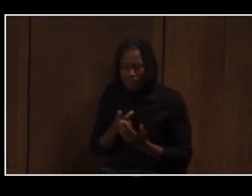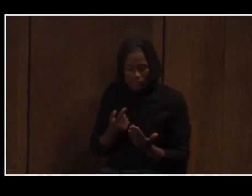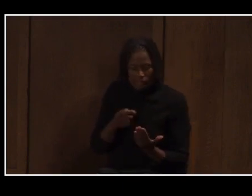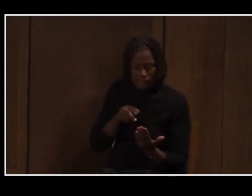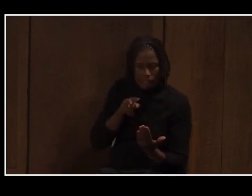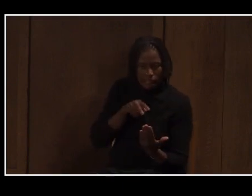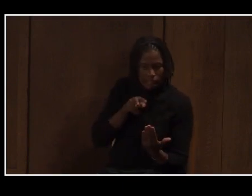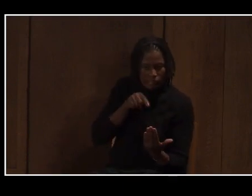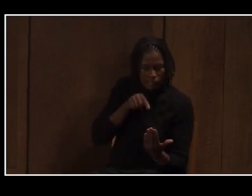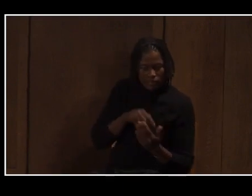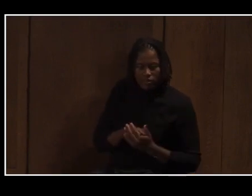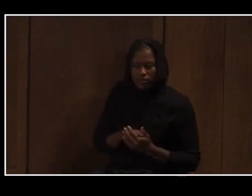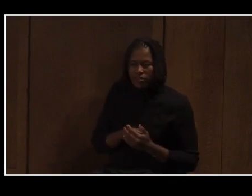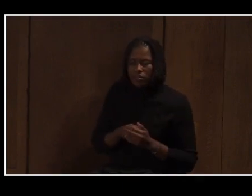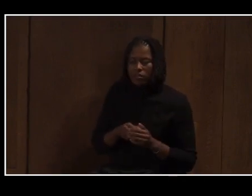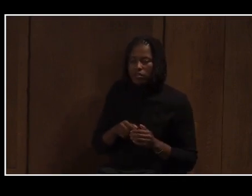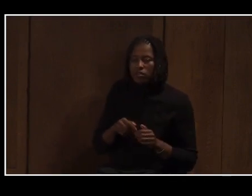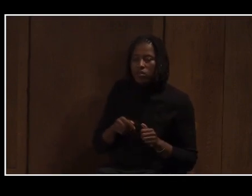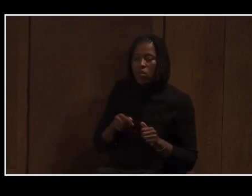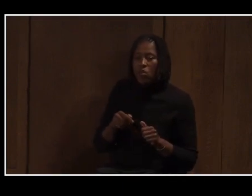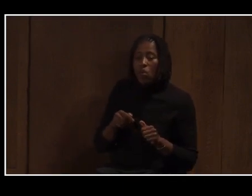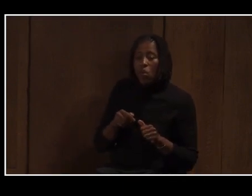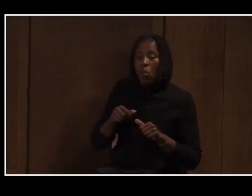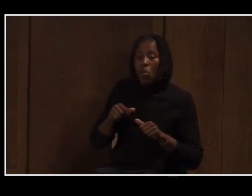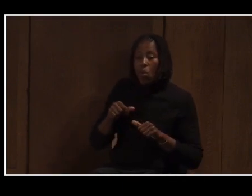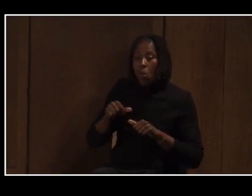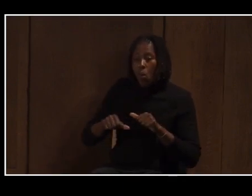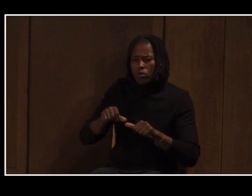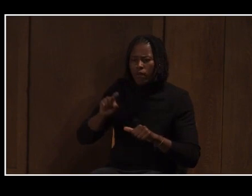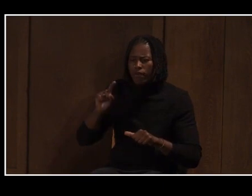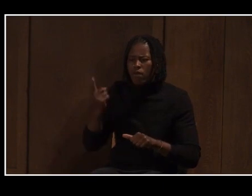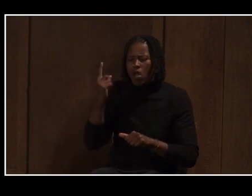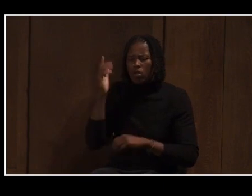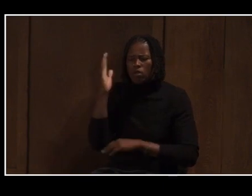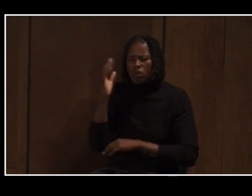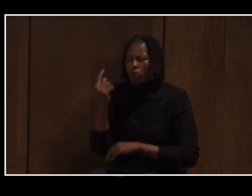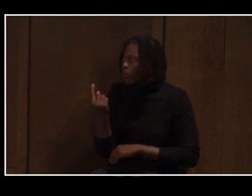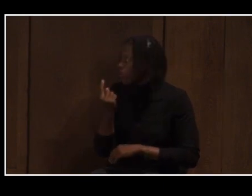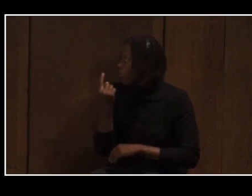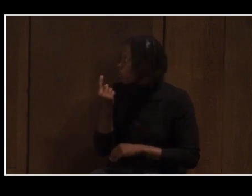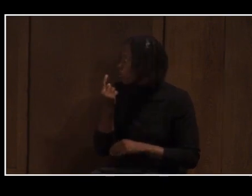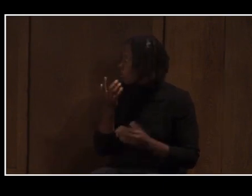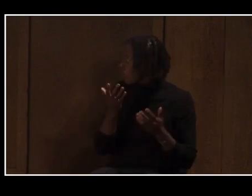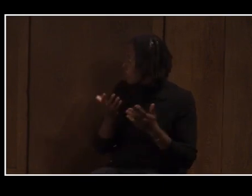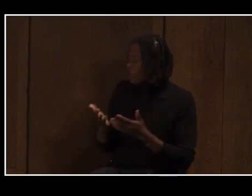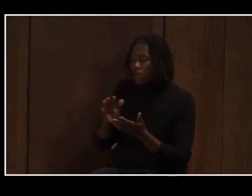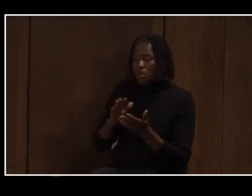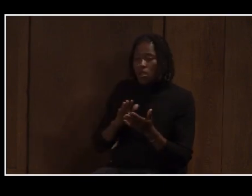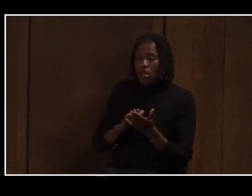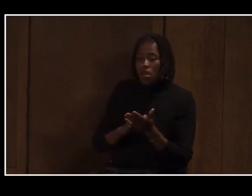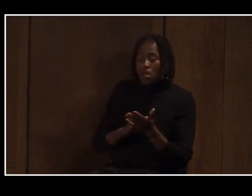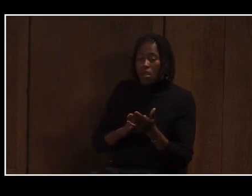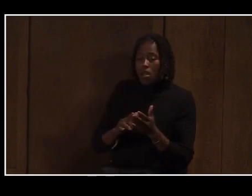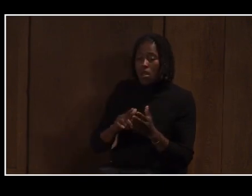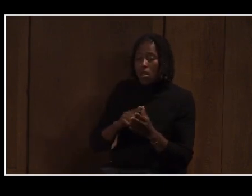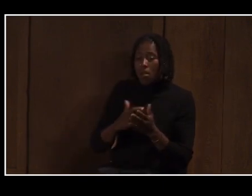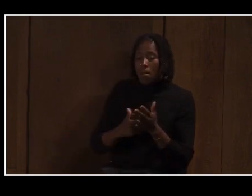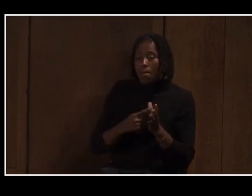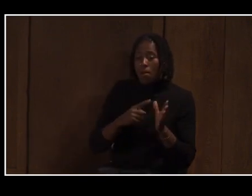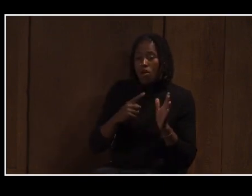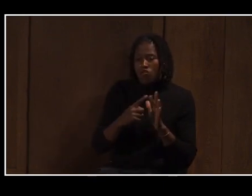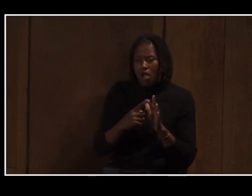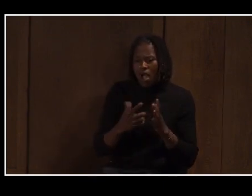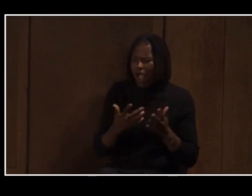So, in the order of speaking, and is it Marai Larasi? Marai Larasi.